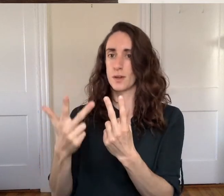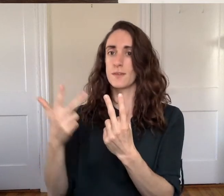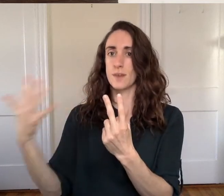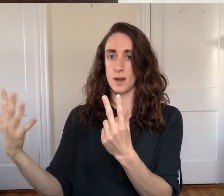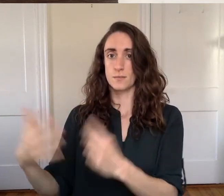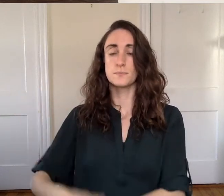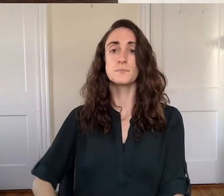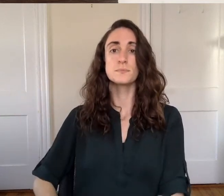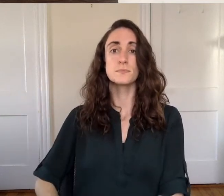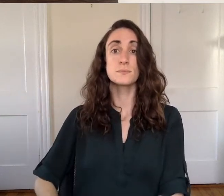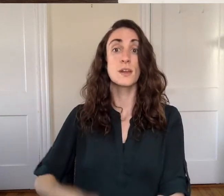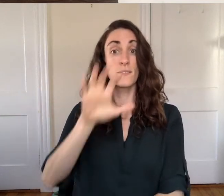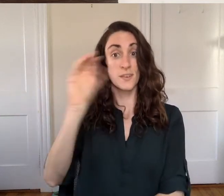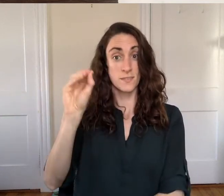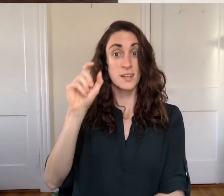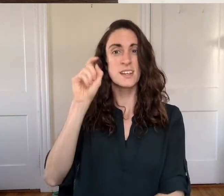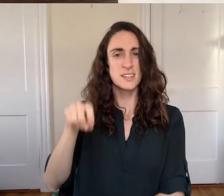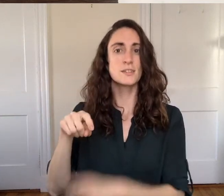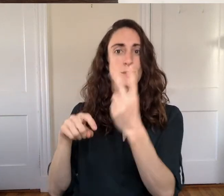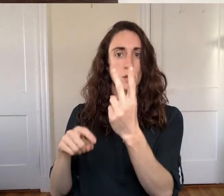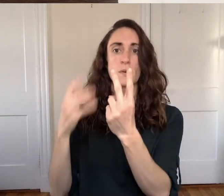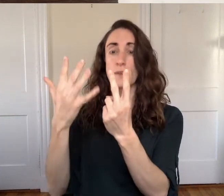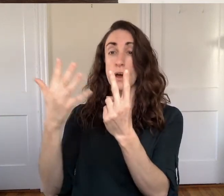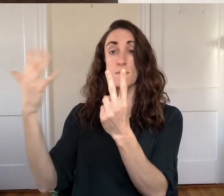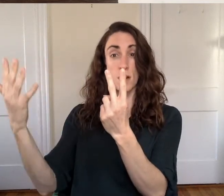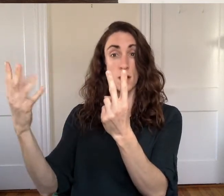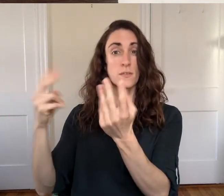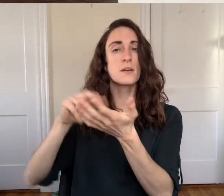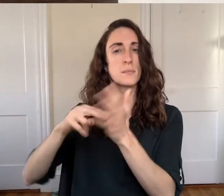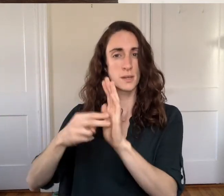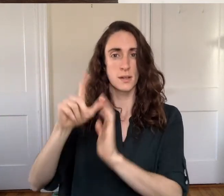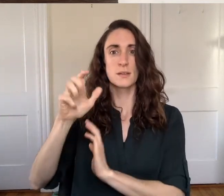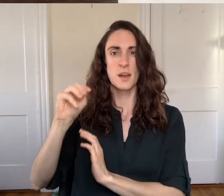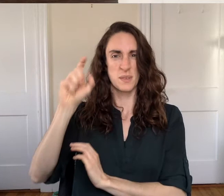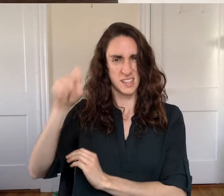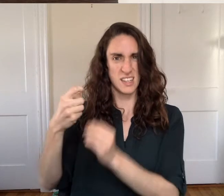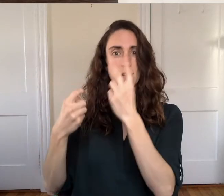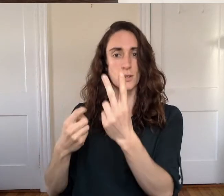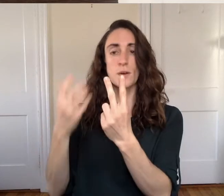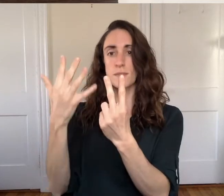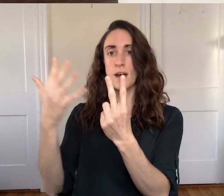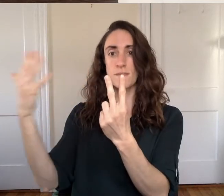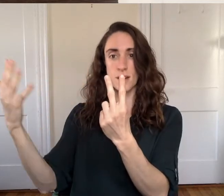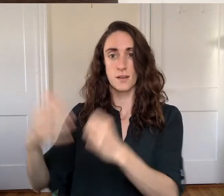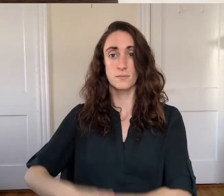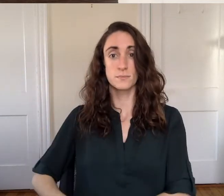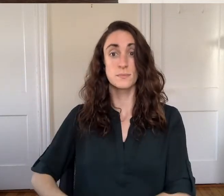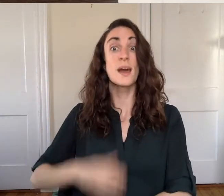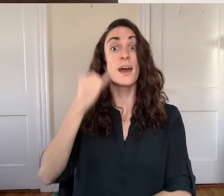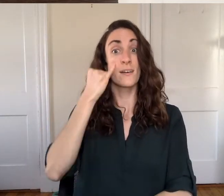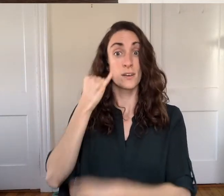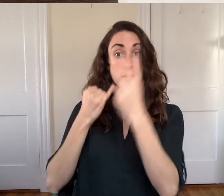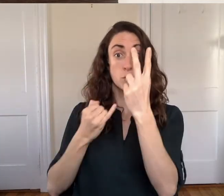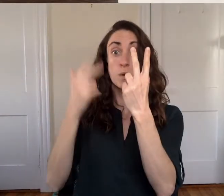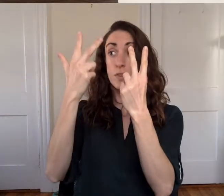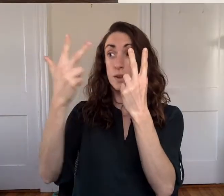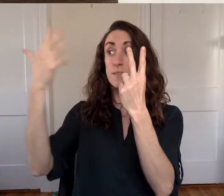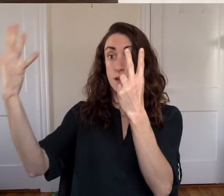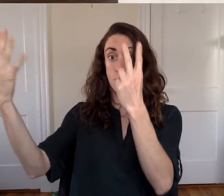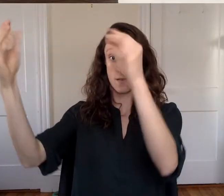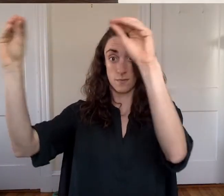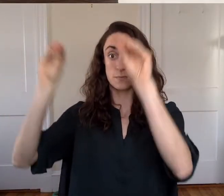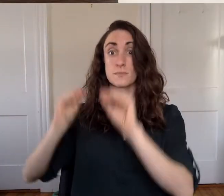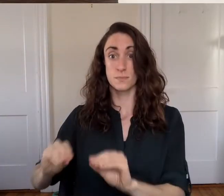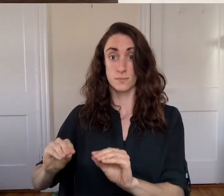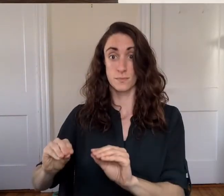30 is 2 times 3 times 5. That means the least common multiple has to contain at least a 2, a 3, and a 5. And then for 50, we have 2